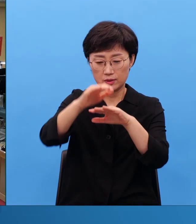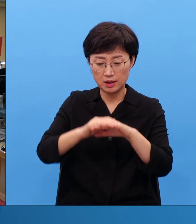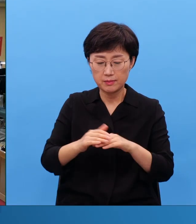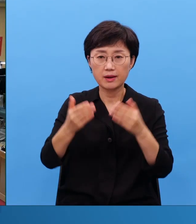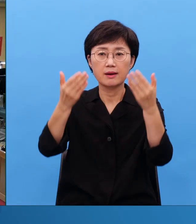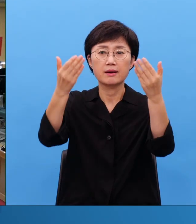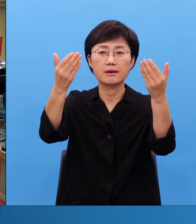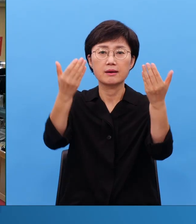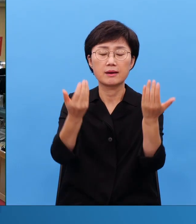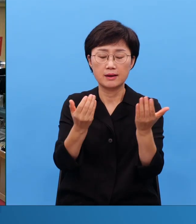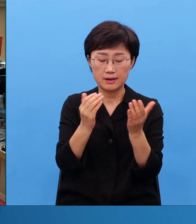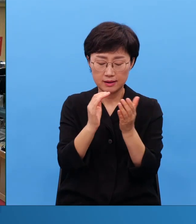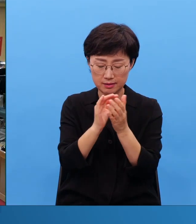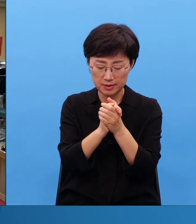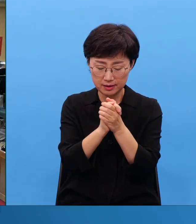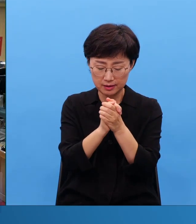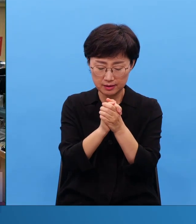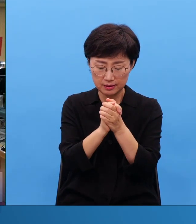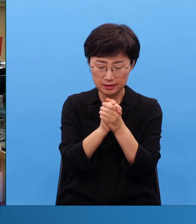Amen.